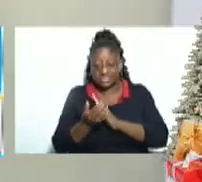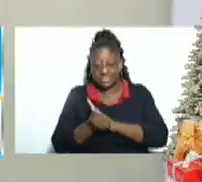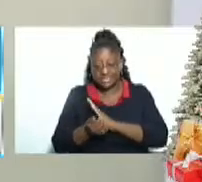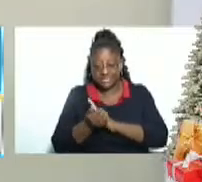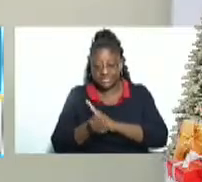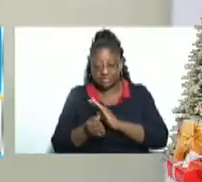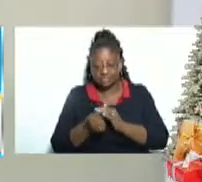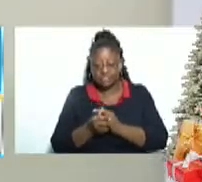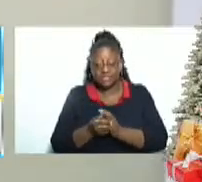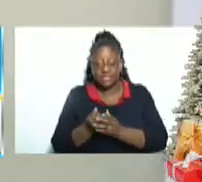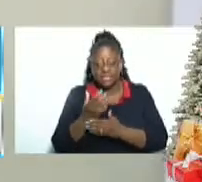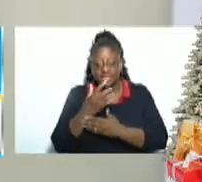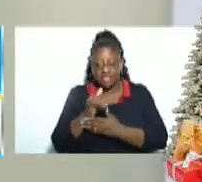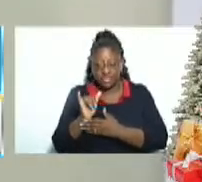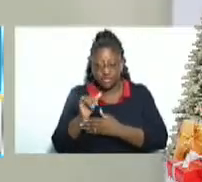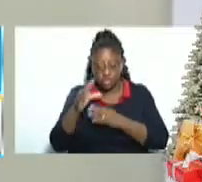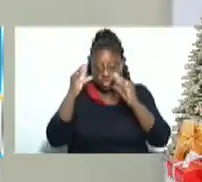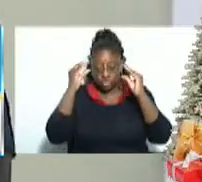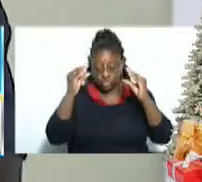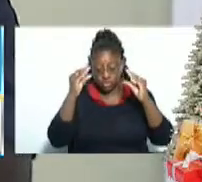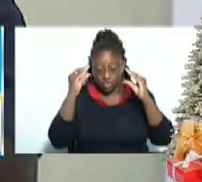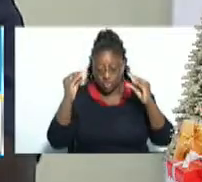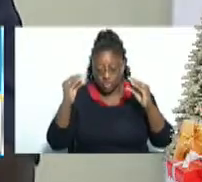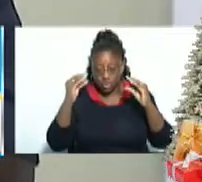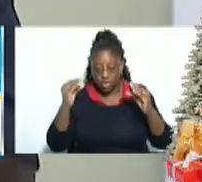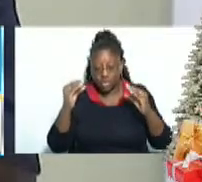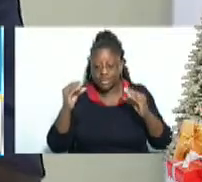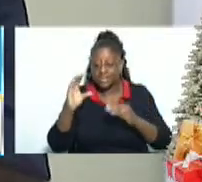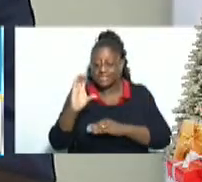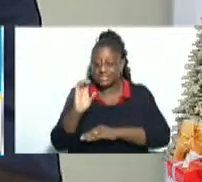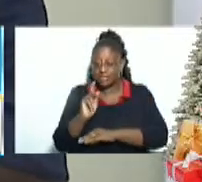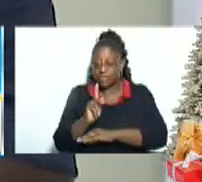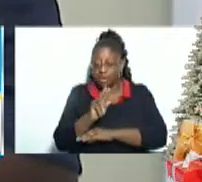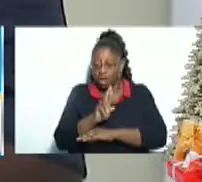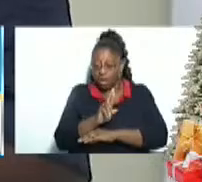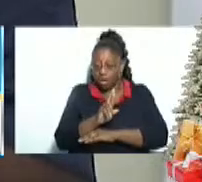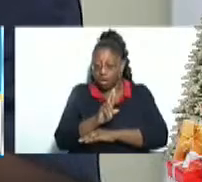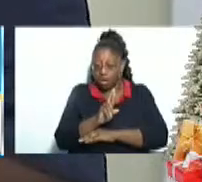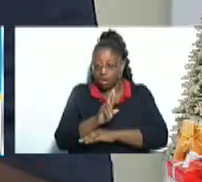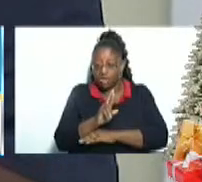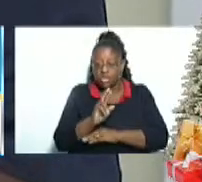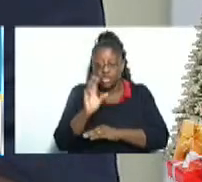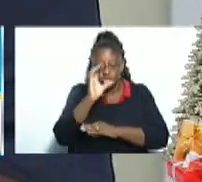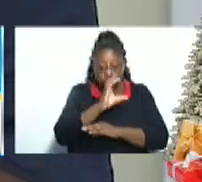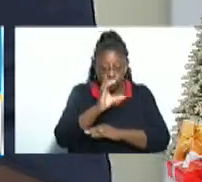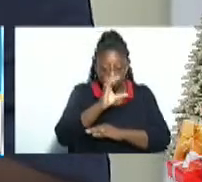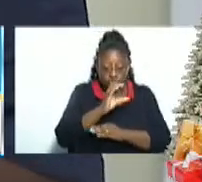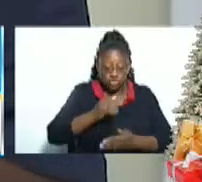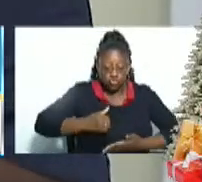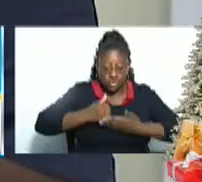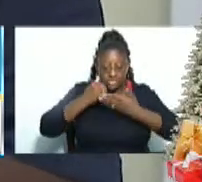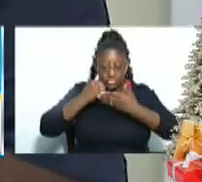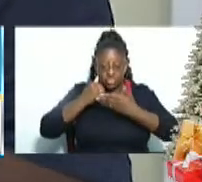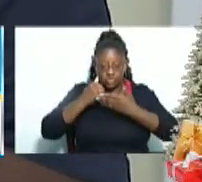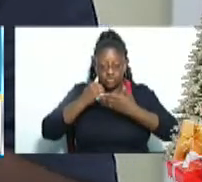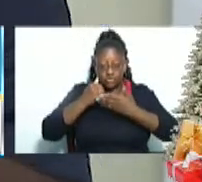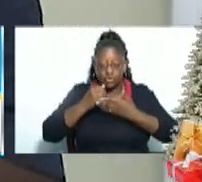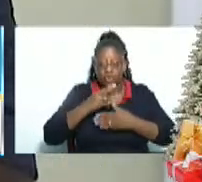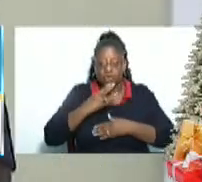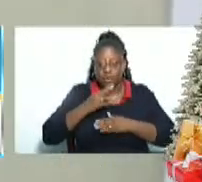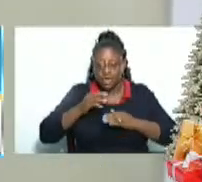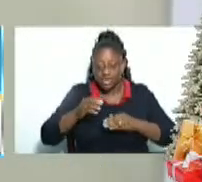trainees are taught subjects as diverse as CPR, search and rescue, maritime